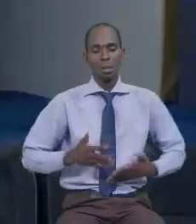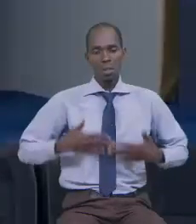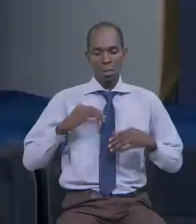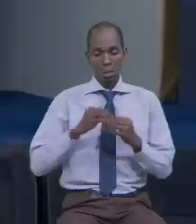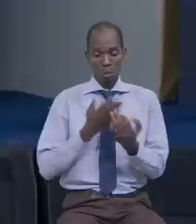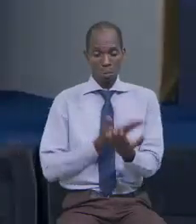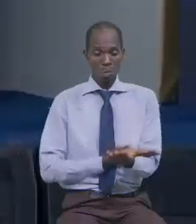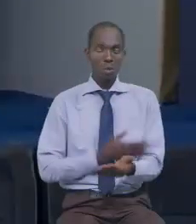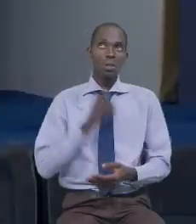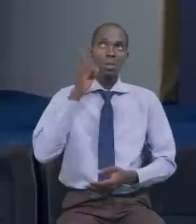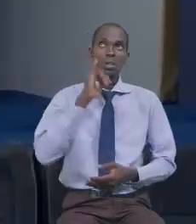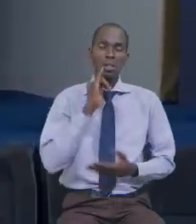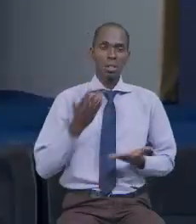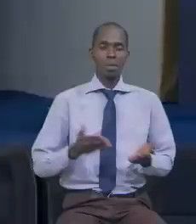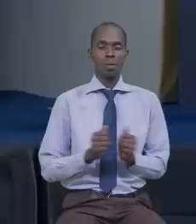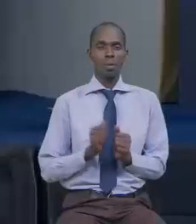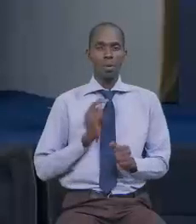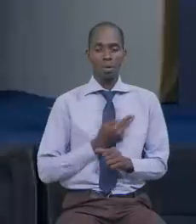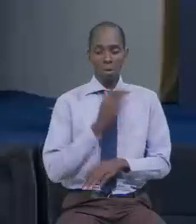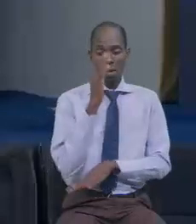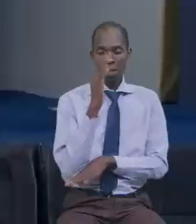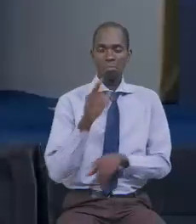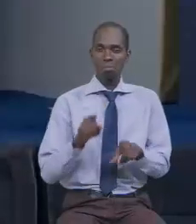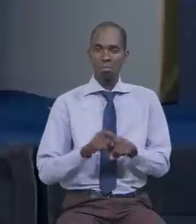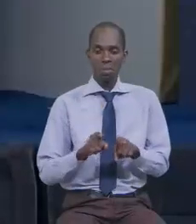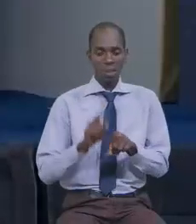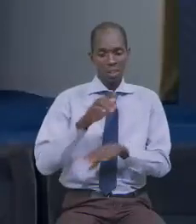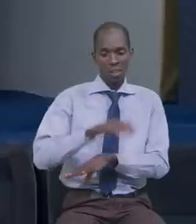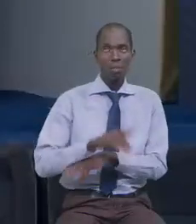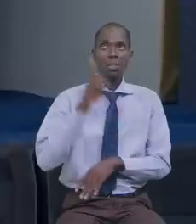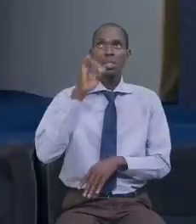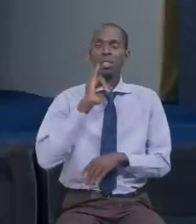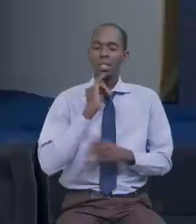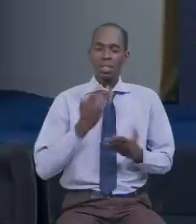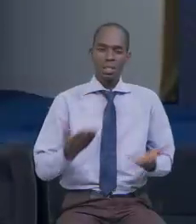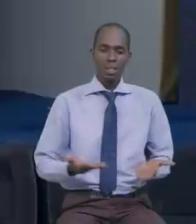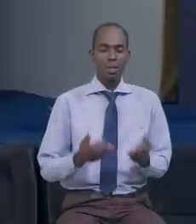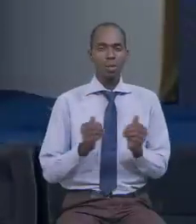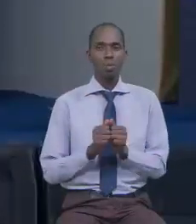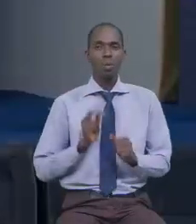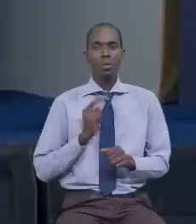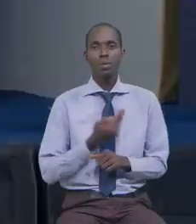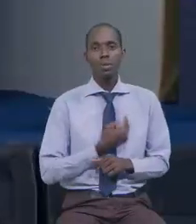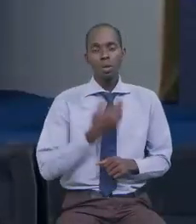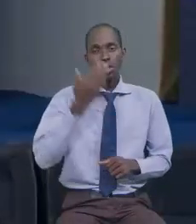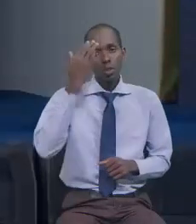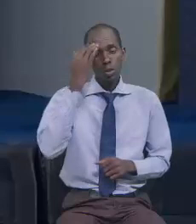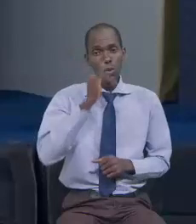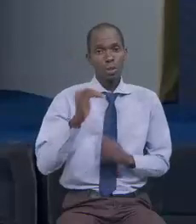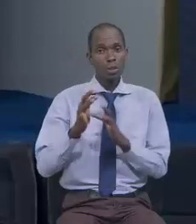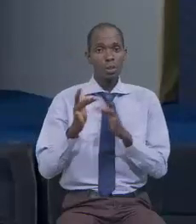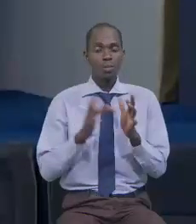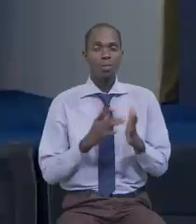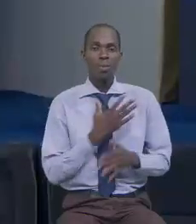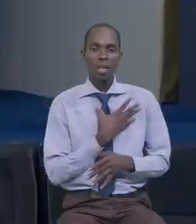us. Afternoon, he's there with us. Evening, he's there with us. Knowing Jesus and